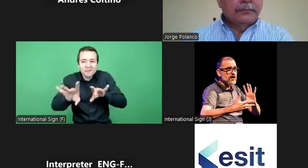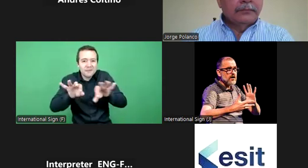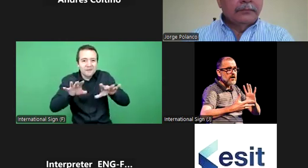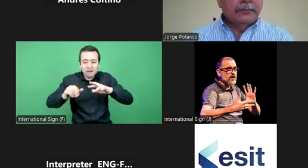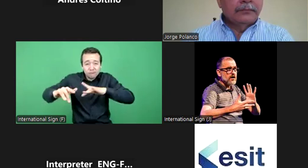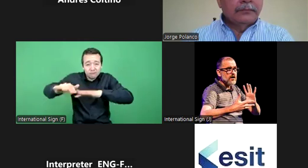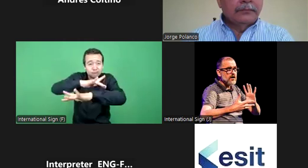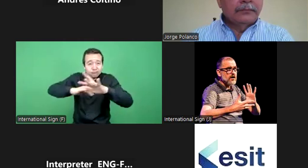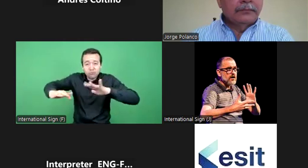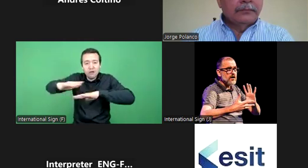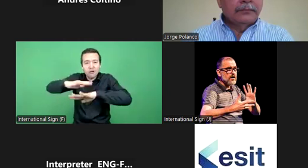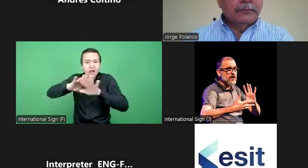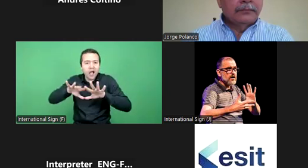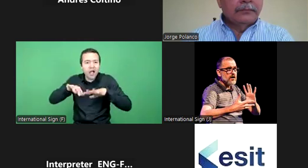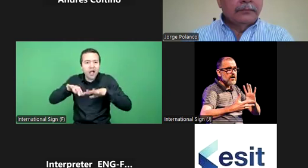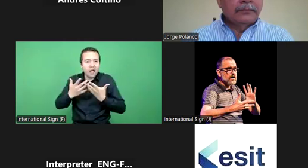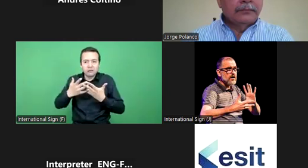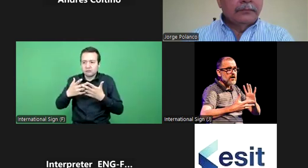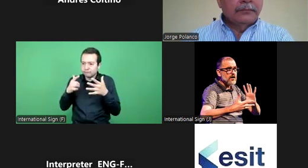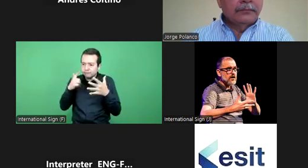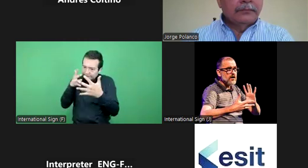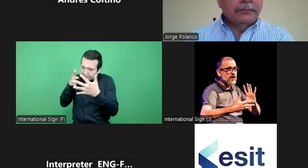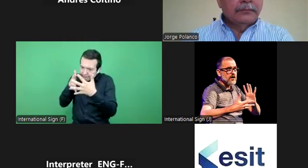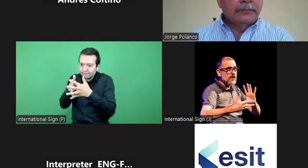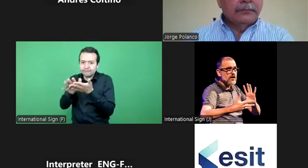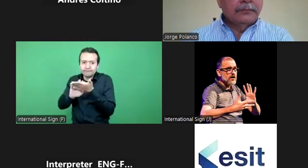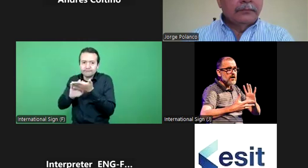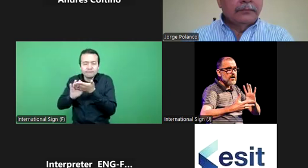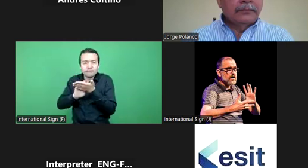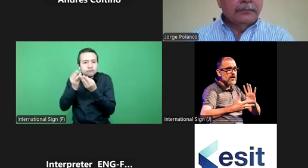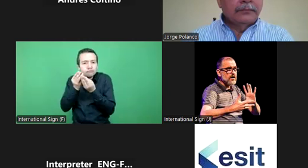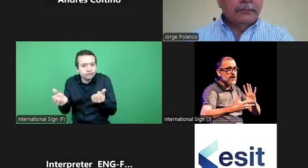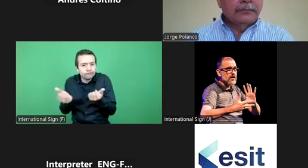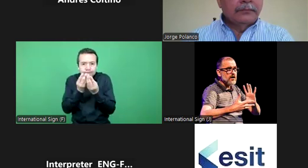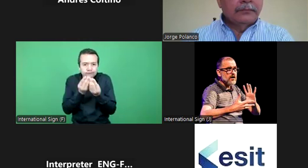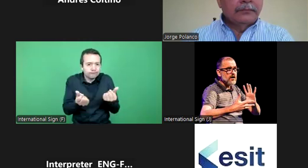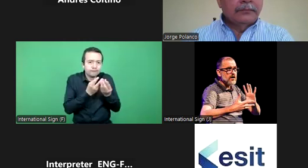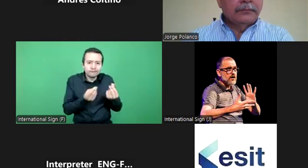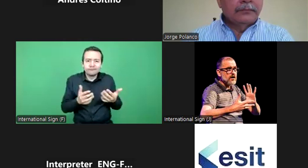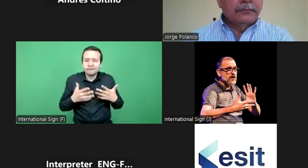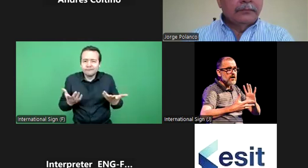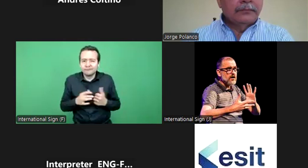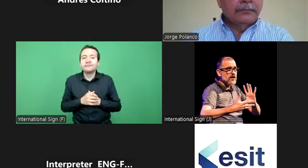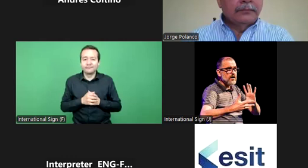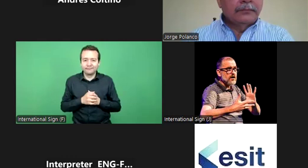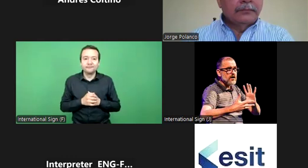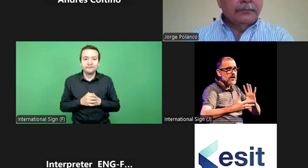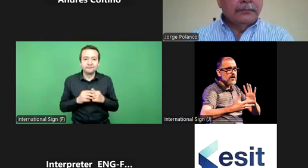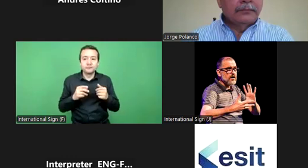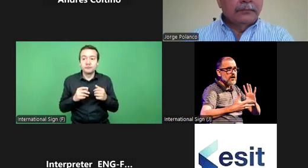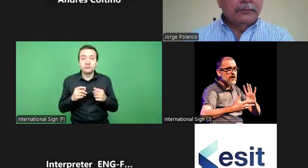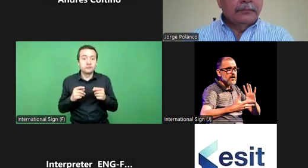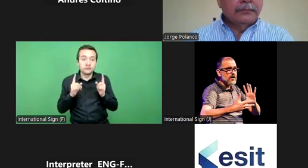conducting thorough situation analysis and institutional mappings to identify our health